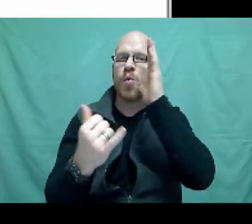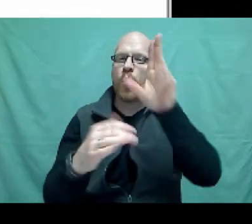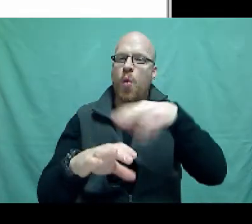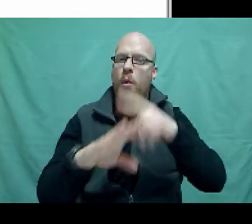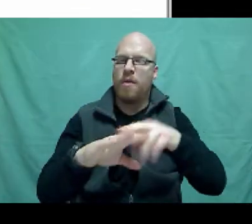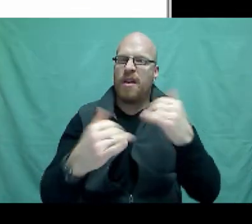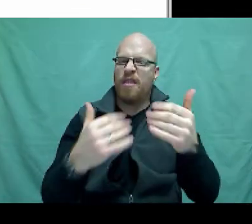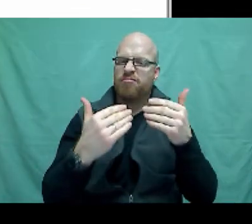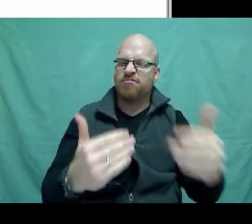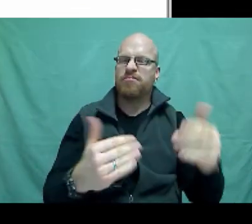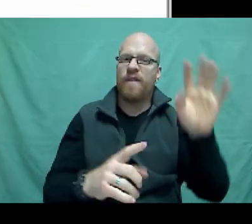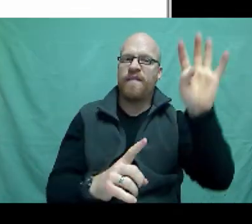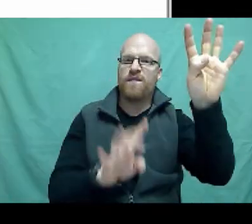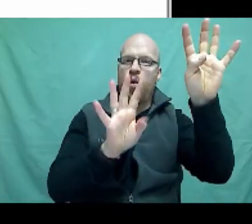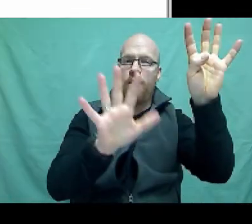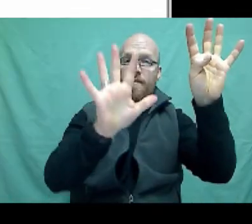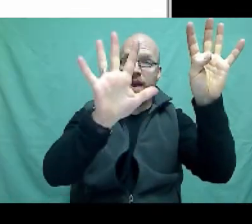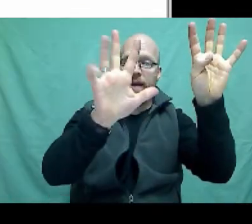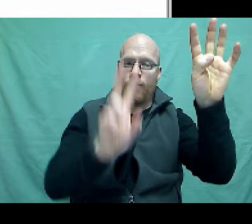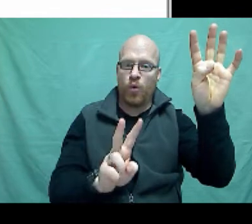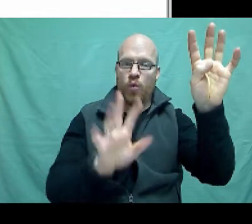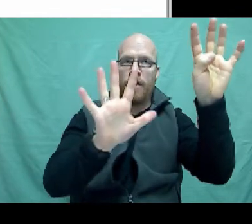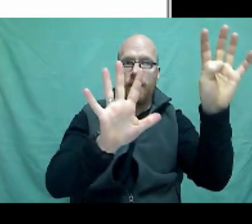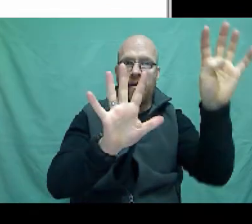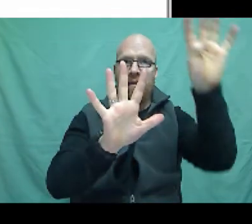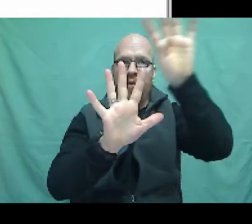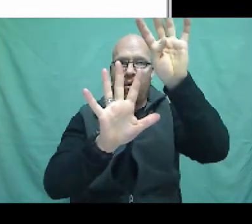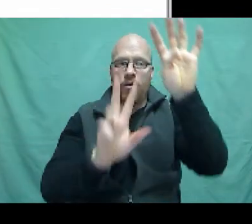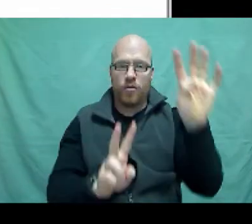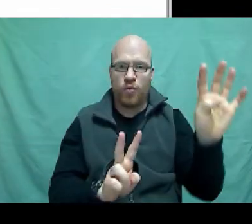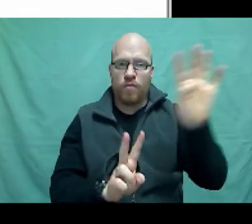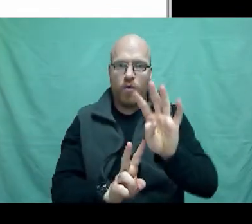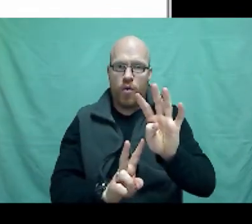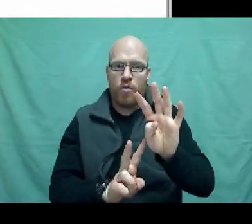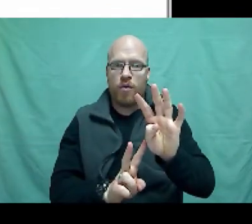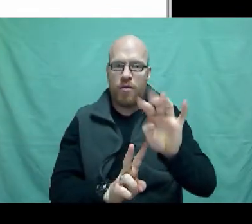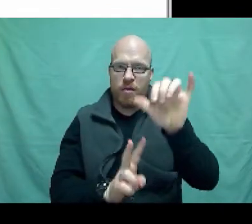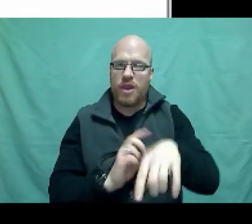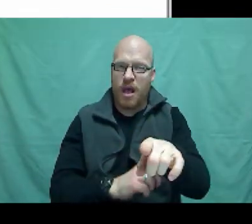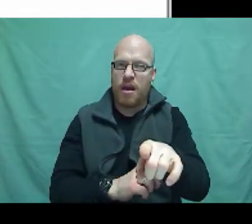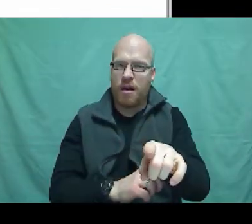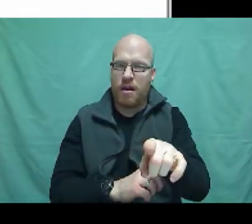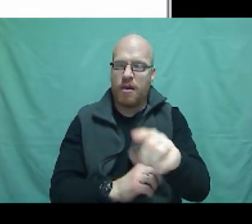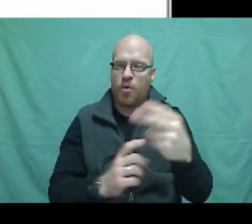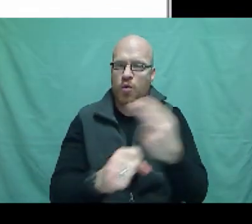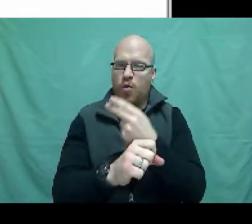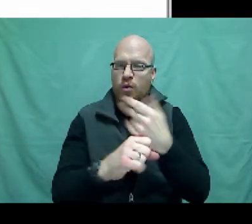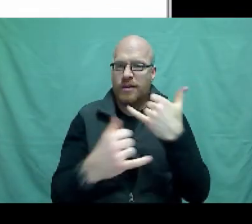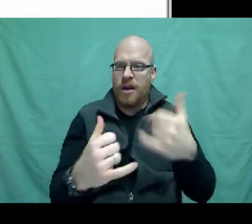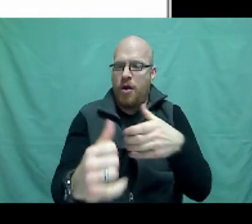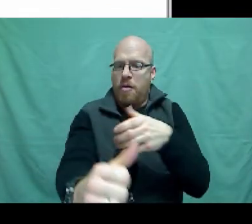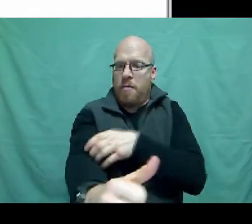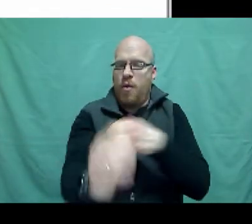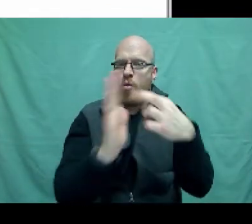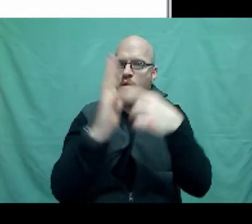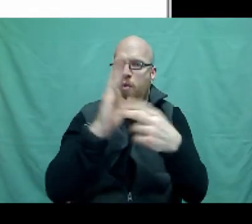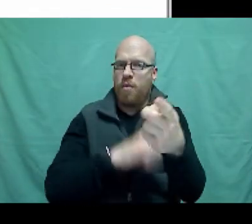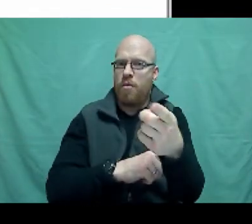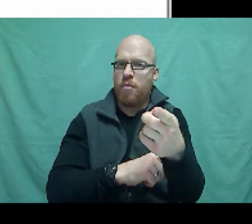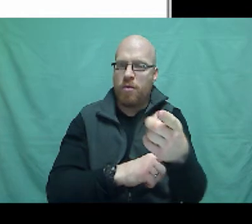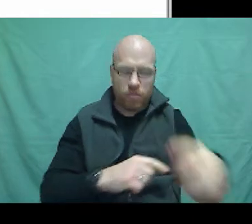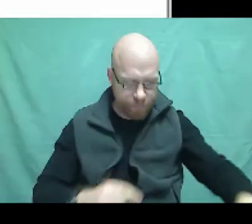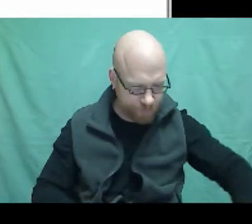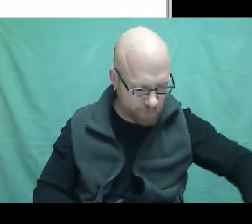Okay, so you see we had 2/5 raised to the negative 4th power. When we flipped the fraction and the exponent